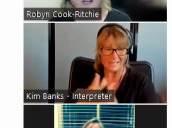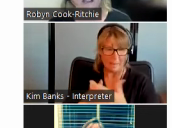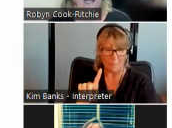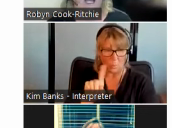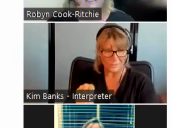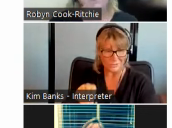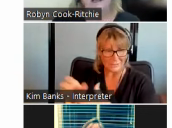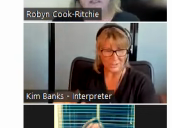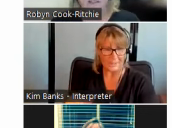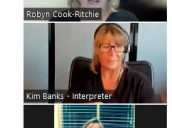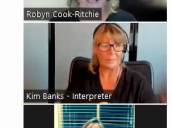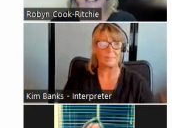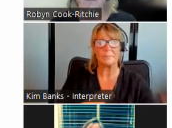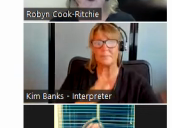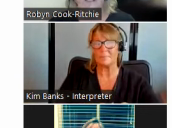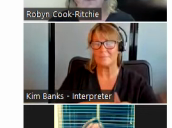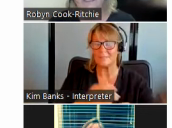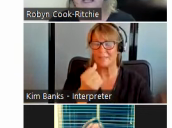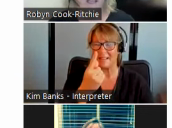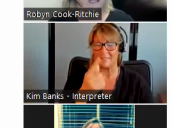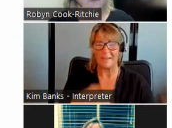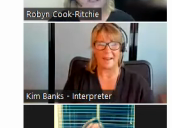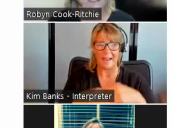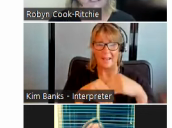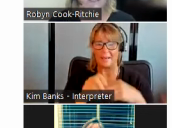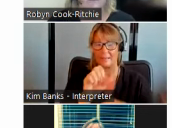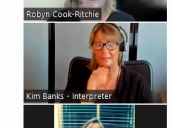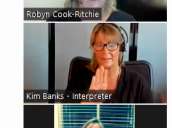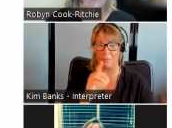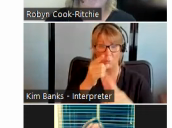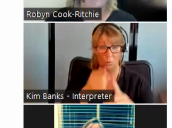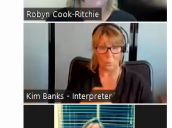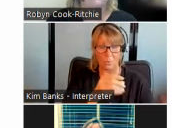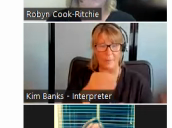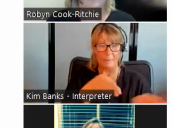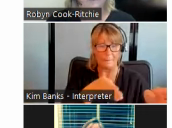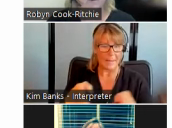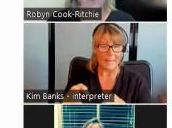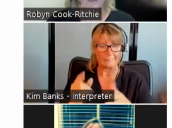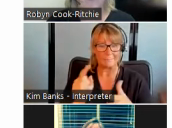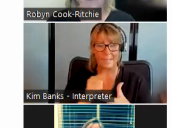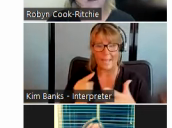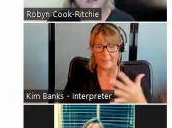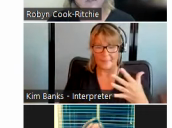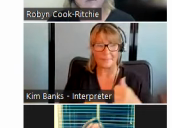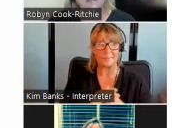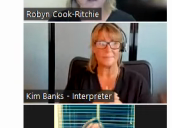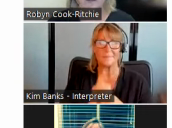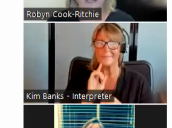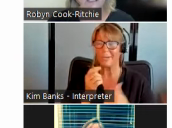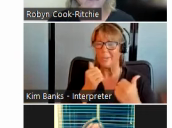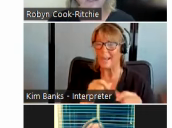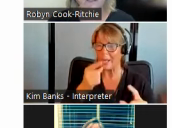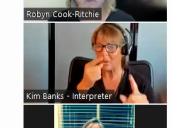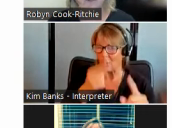the chat. Tip 11, adding sub-goals and plan items. So this is where you add milestones,